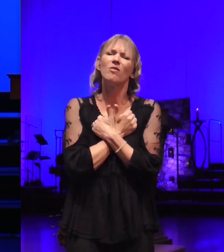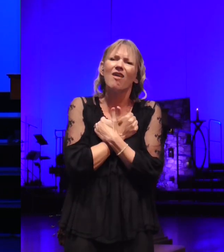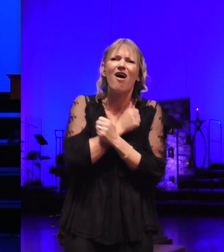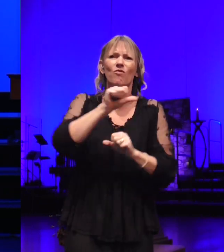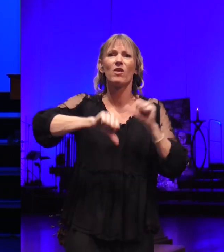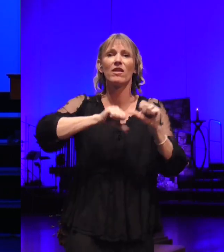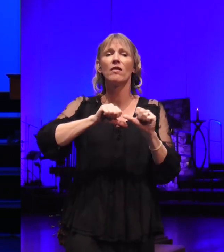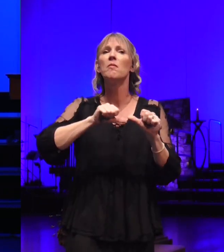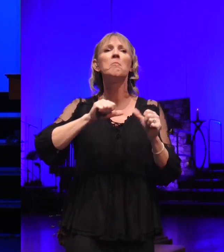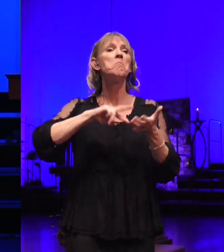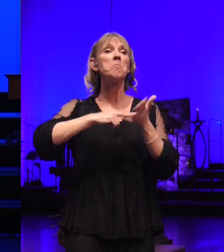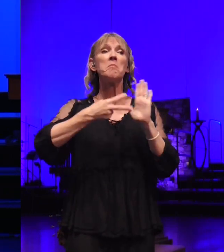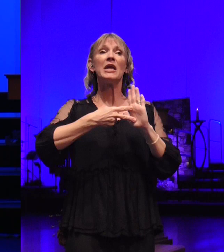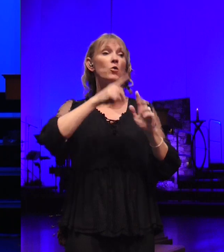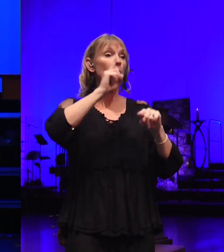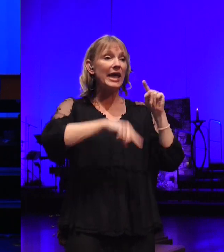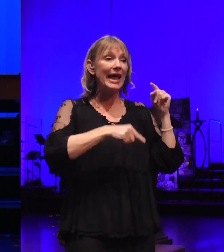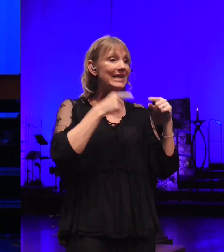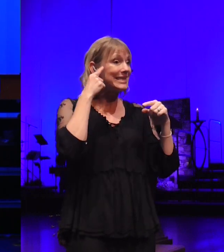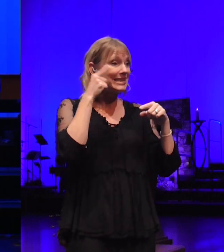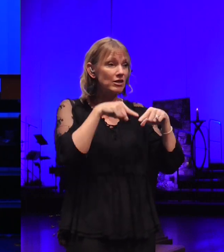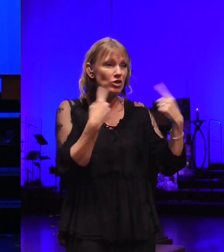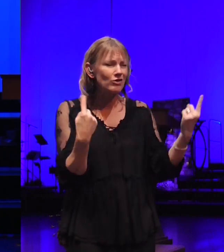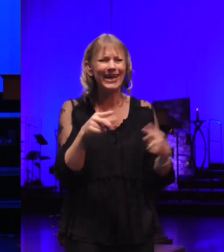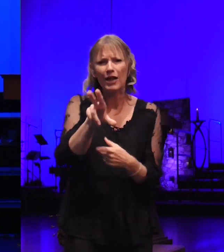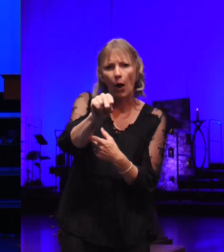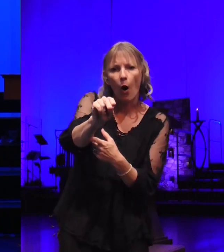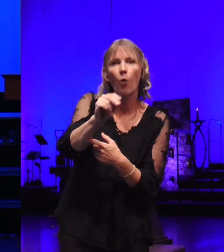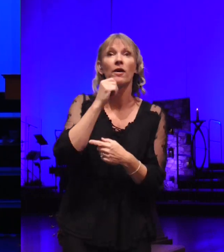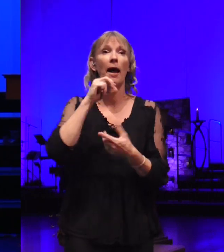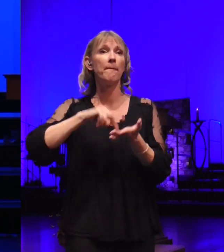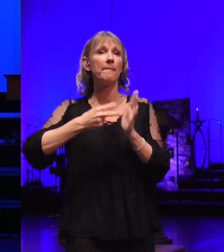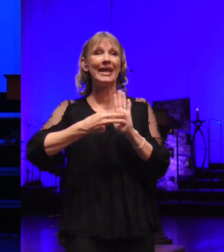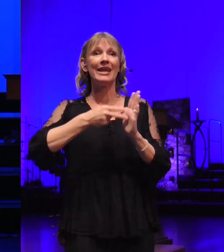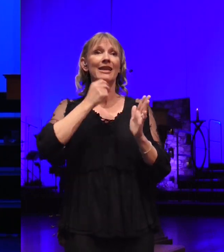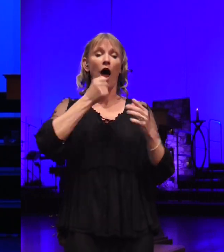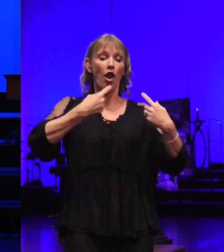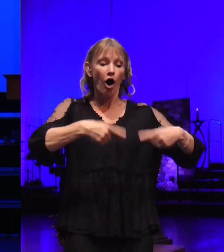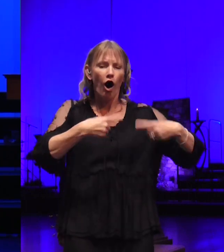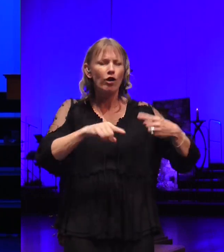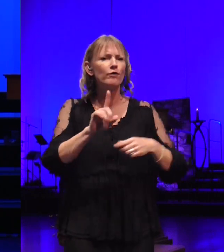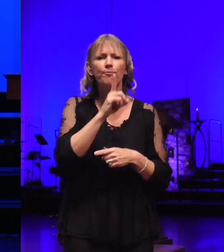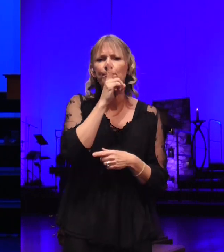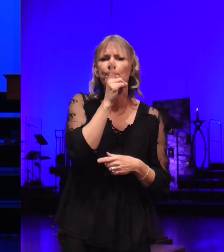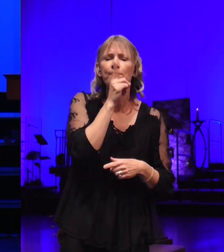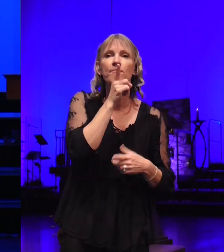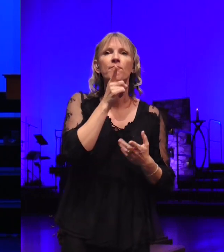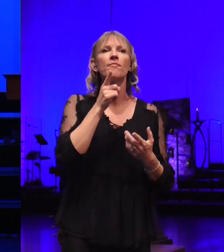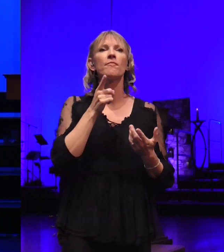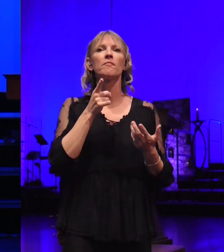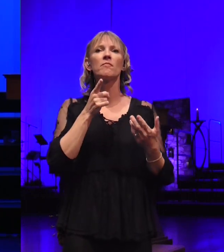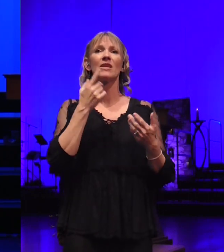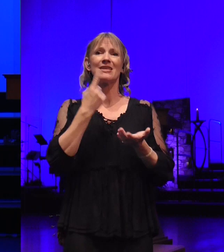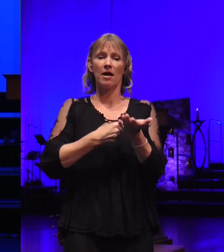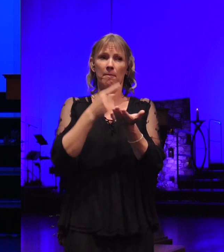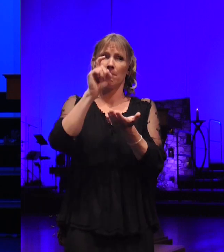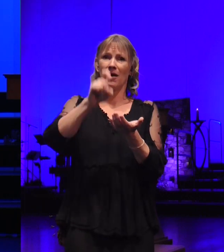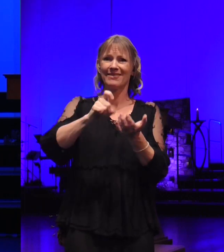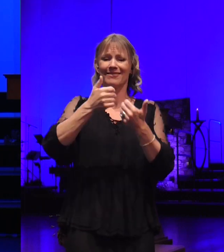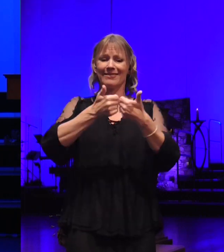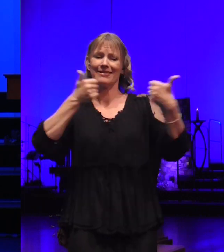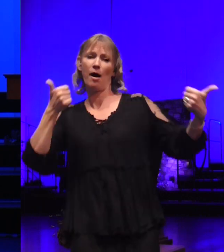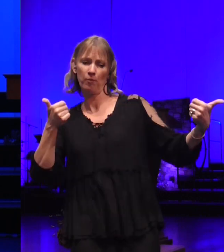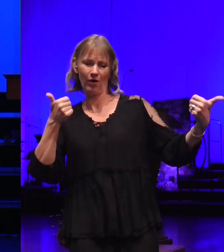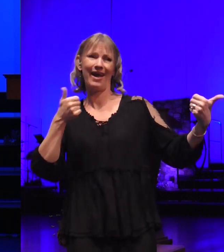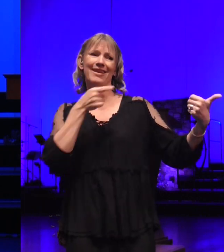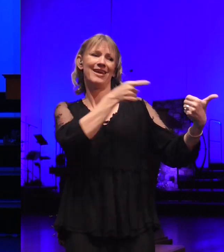Doesn't mean you can't disagree. Doesn't mean you can't argue. Doesn't mean you shouldn't separate yourselves from people that are living